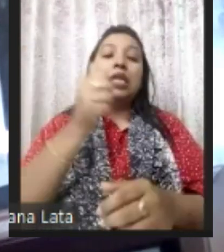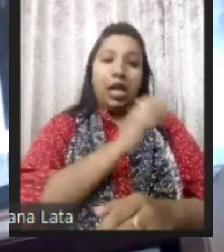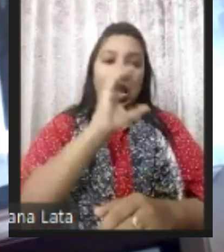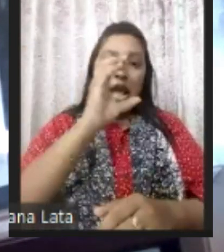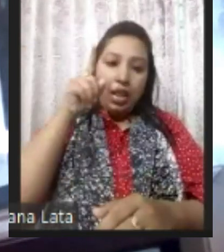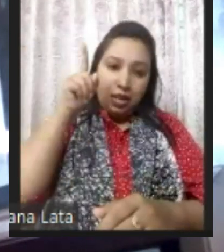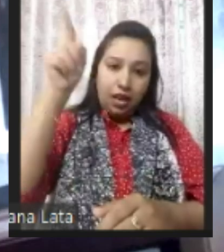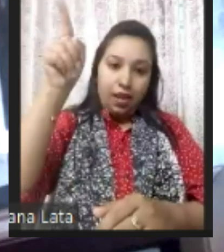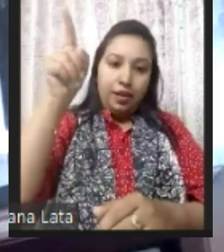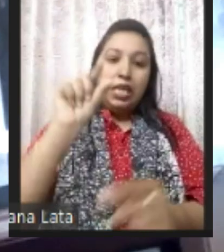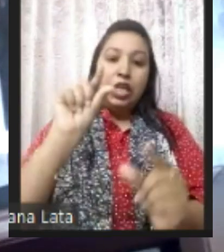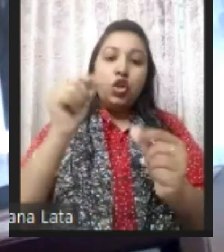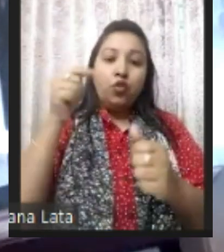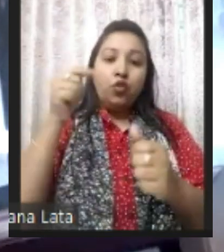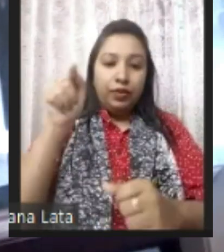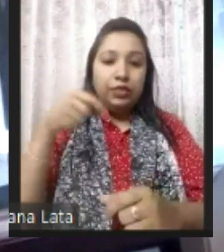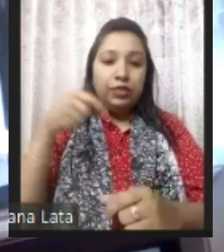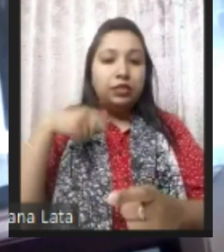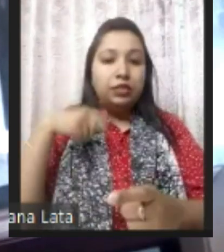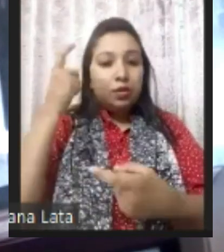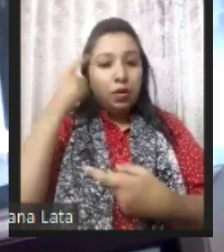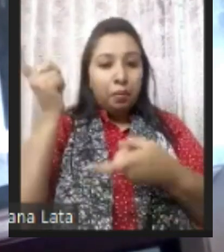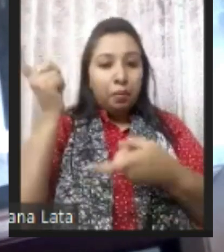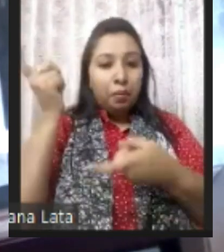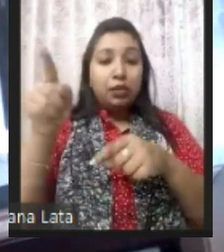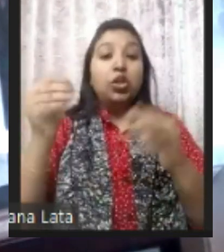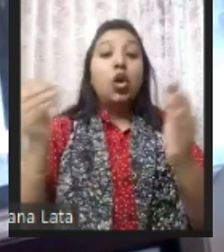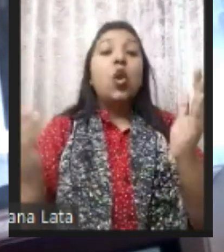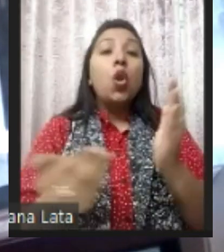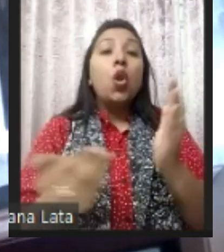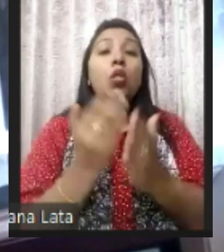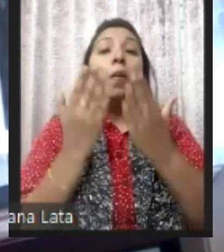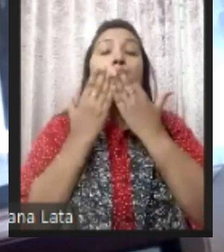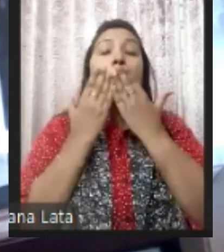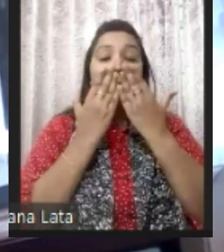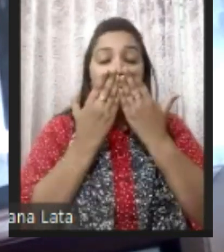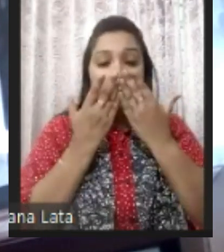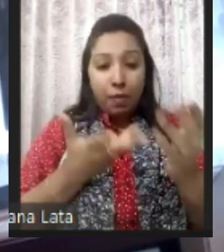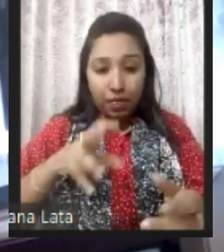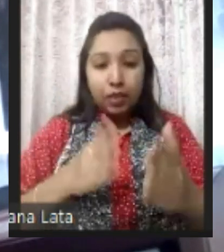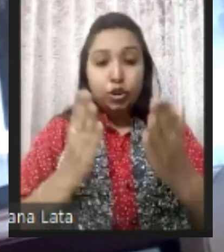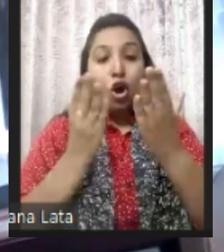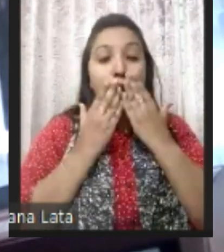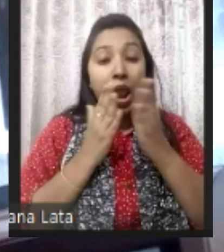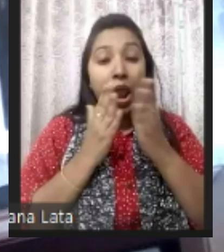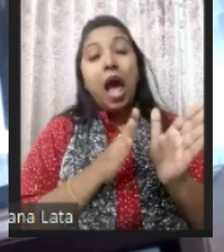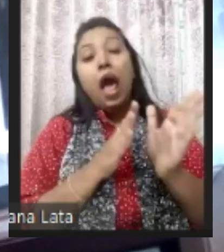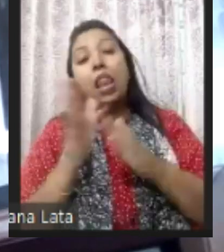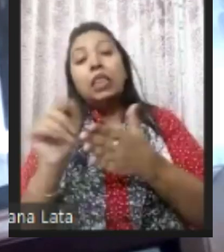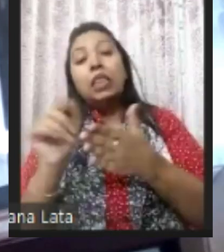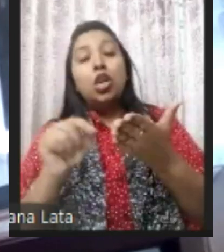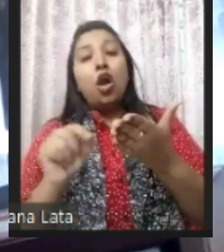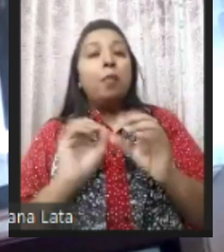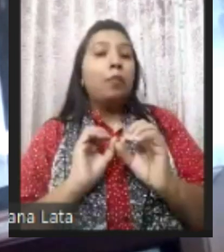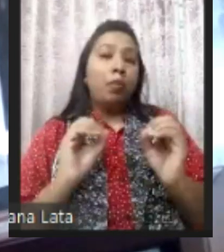are actually designing any new curriculum, any educational material, or any particular service, then EDI is a